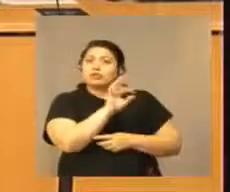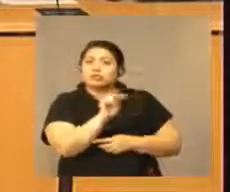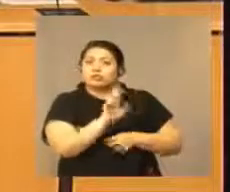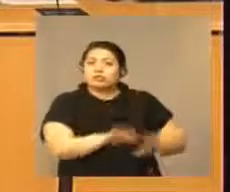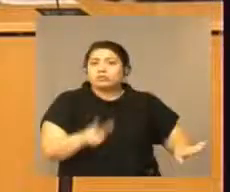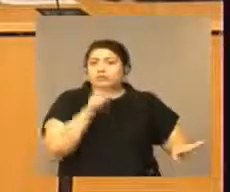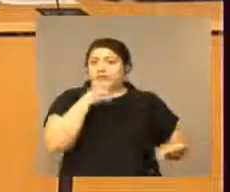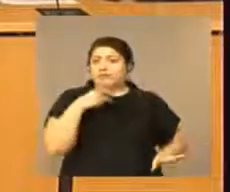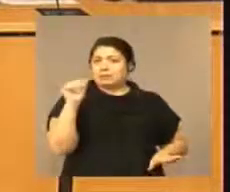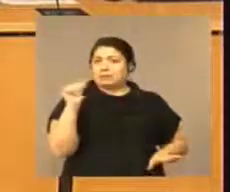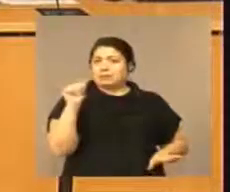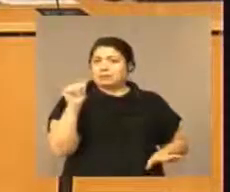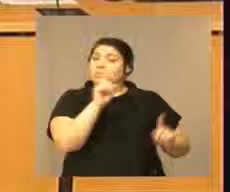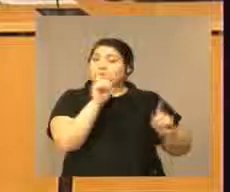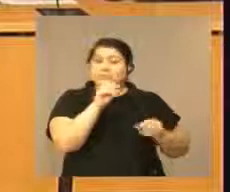Excellent. Thank you.